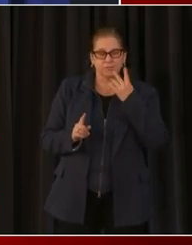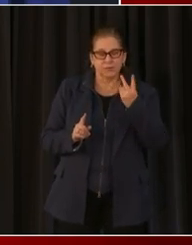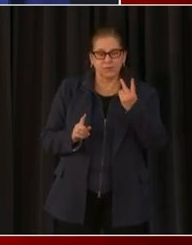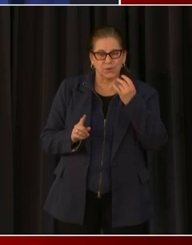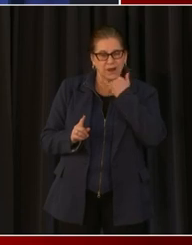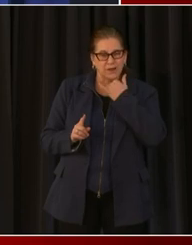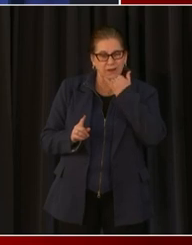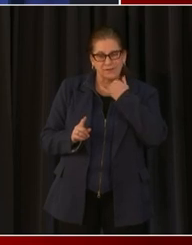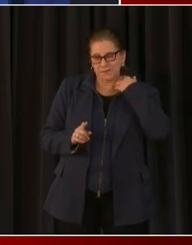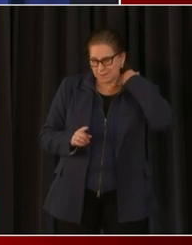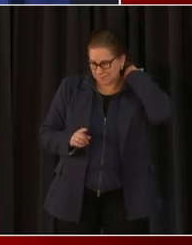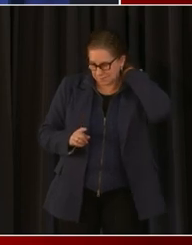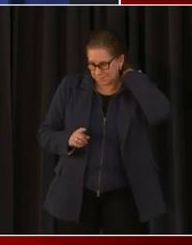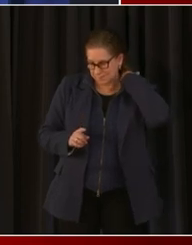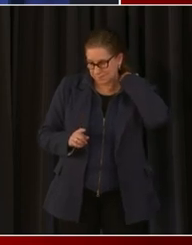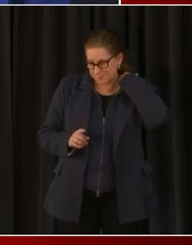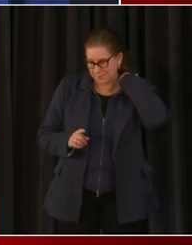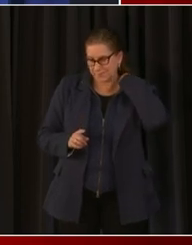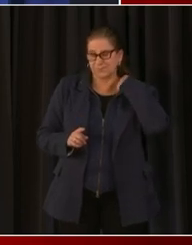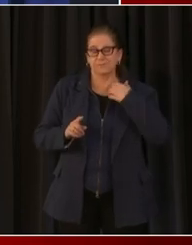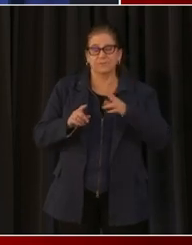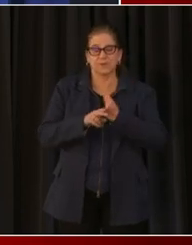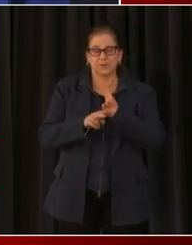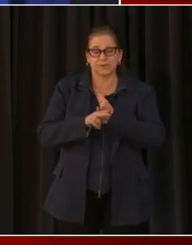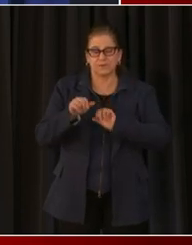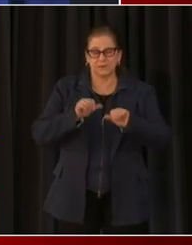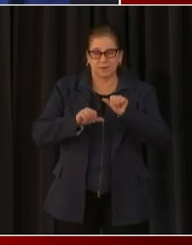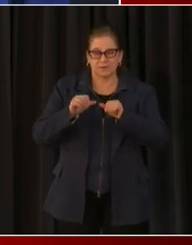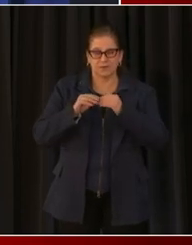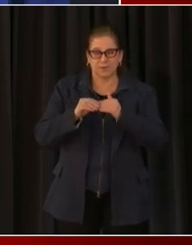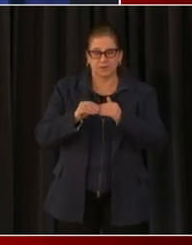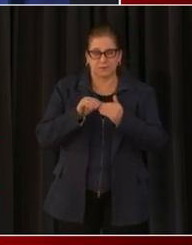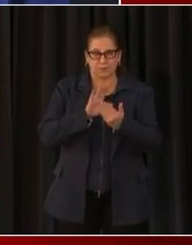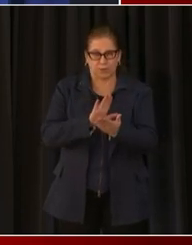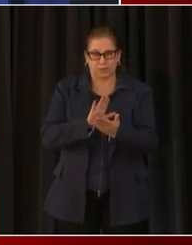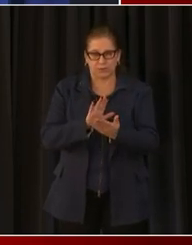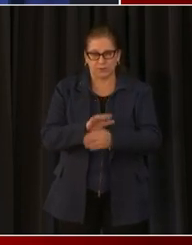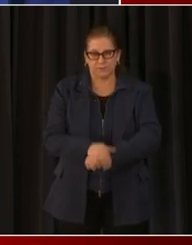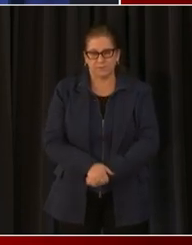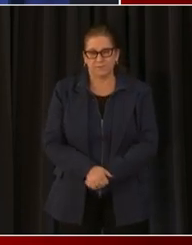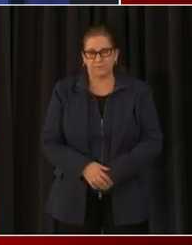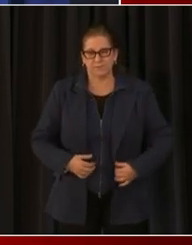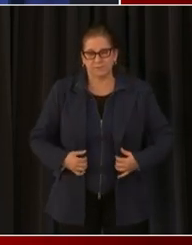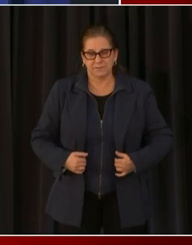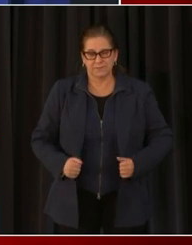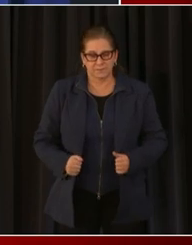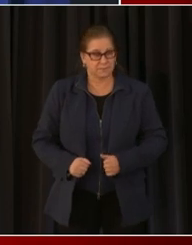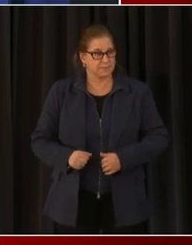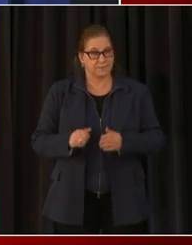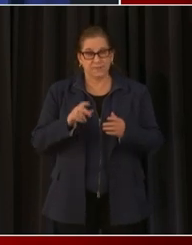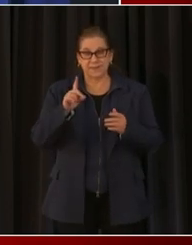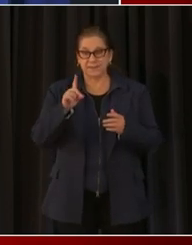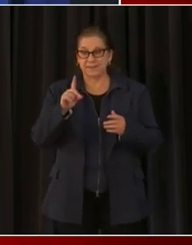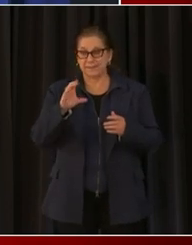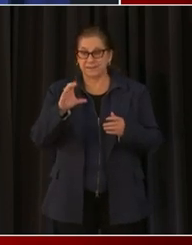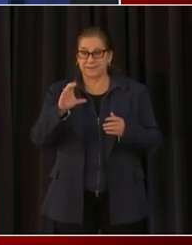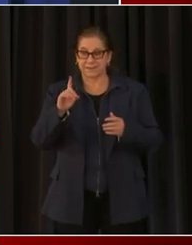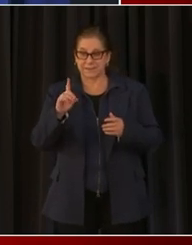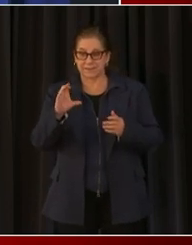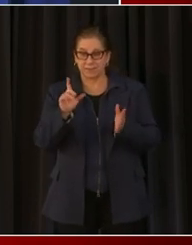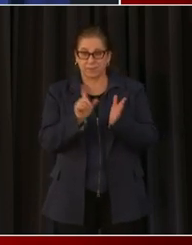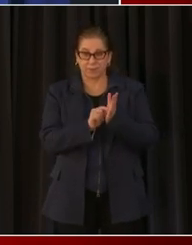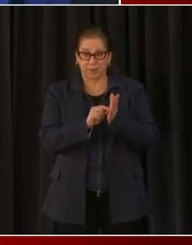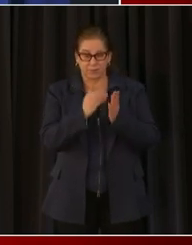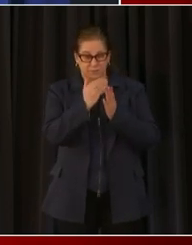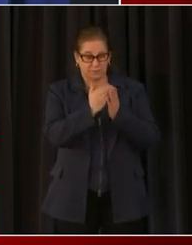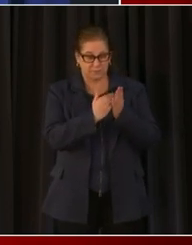initially. And so the list that the CDC publishes is based on what scientific evidence